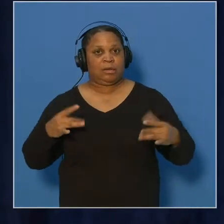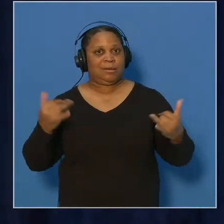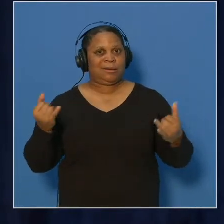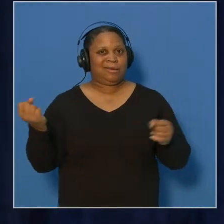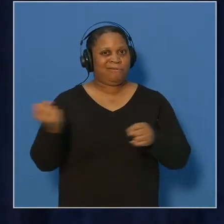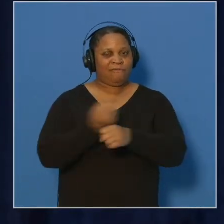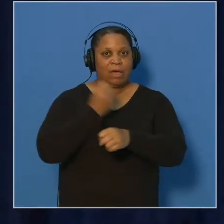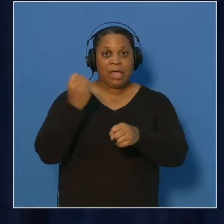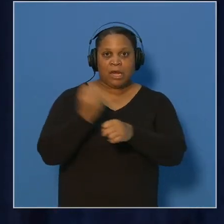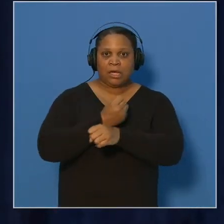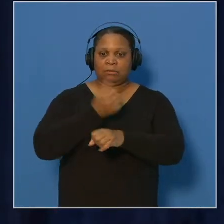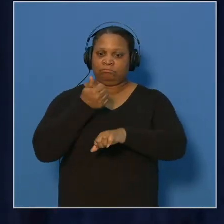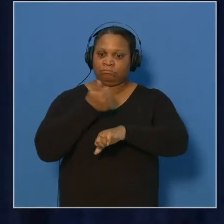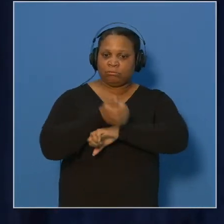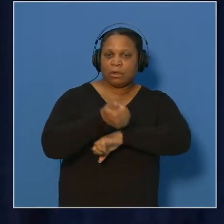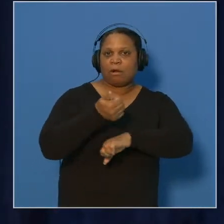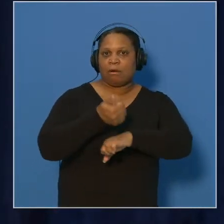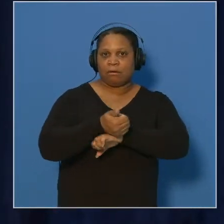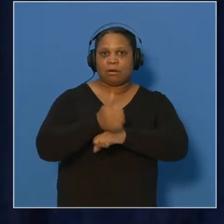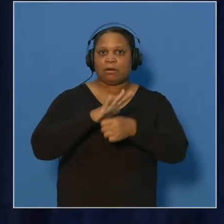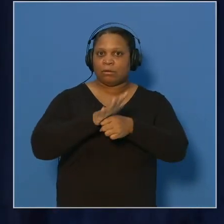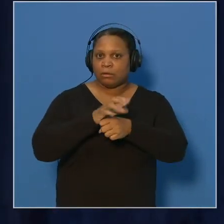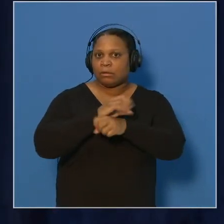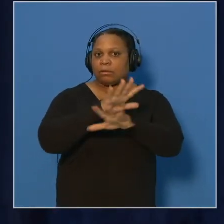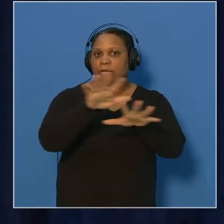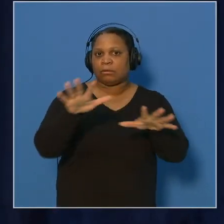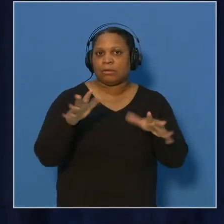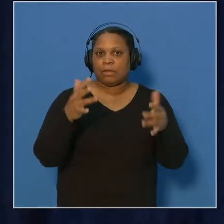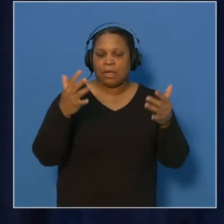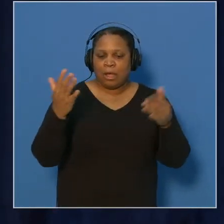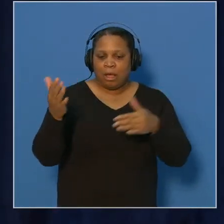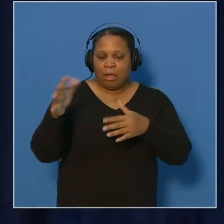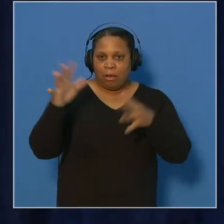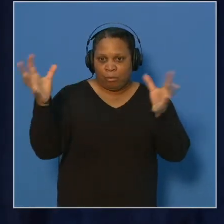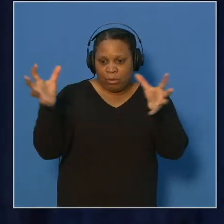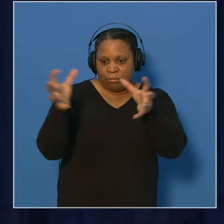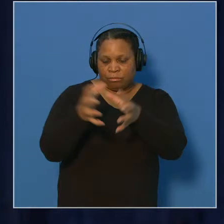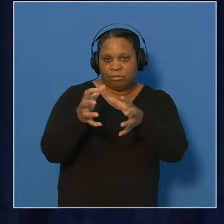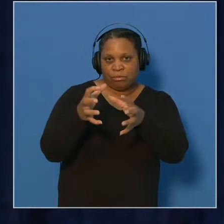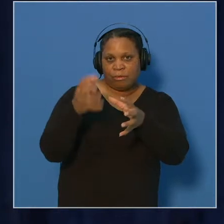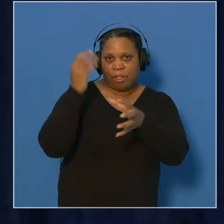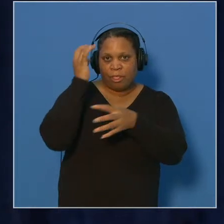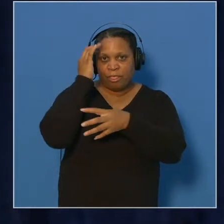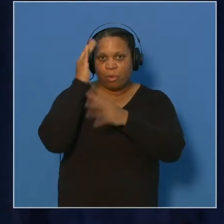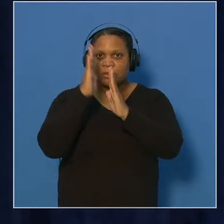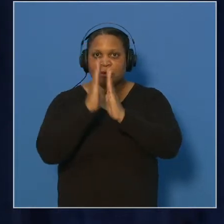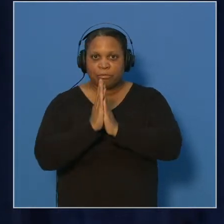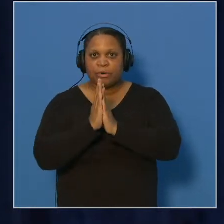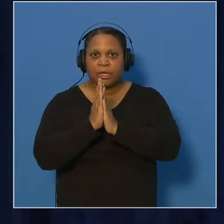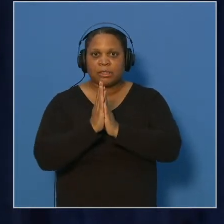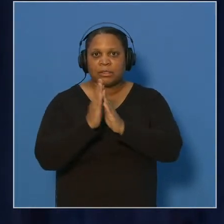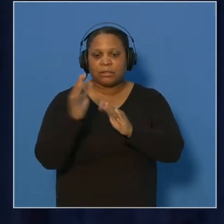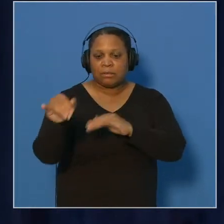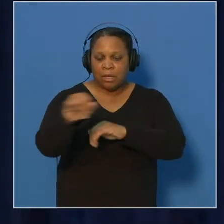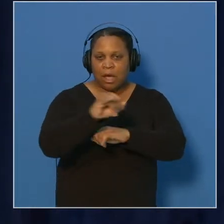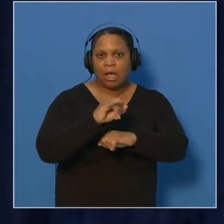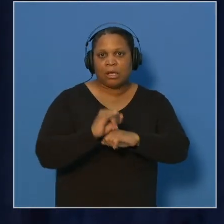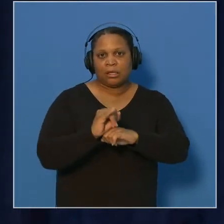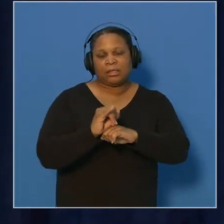to overcome it. The thoughts and prayers of our island are with you as you grieve for your loved